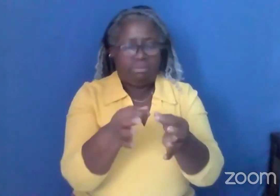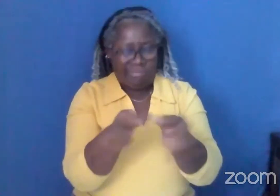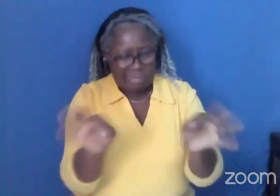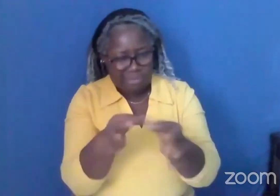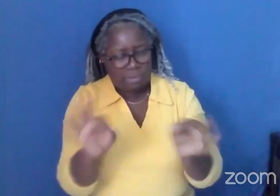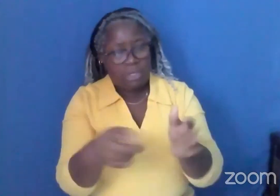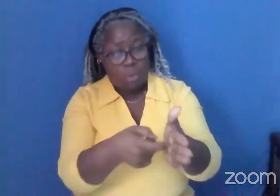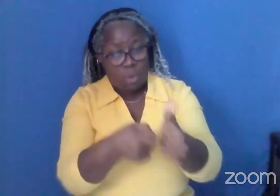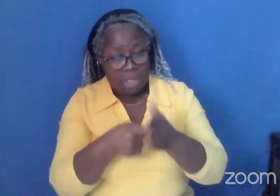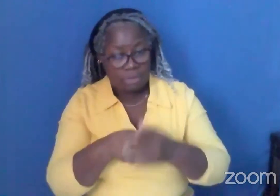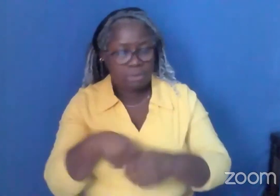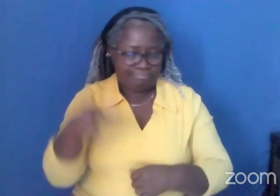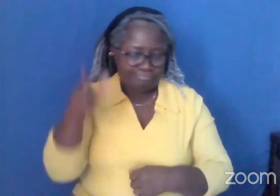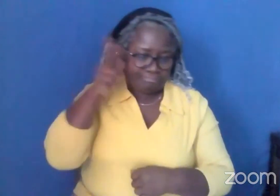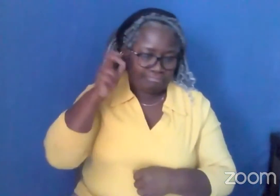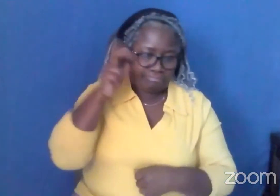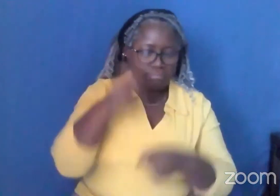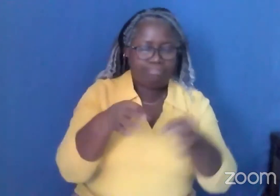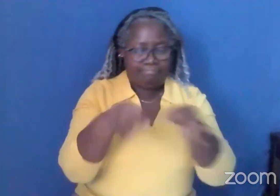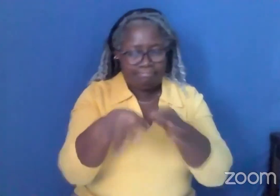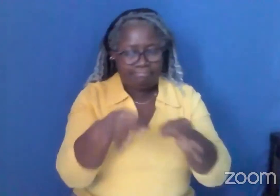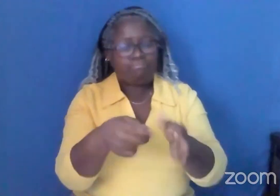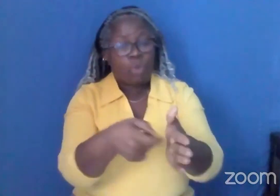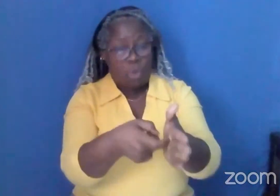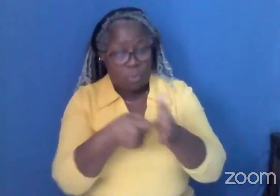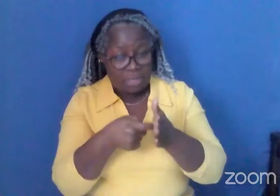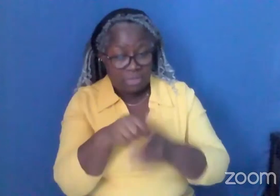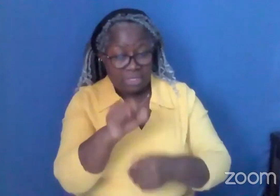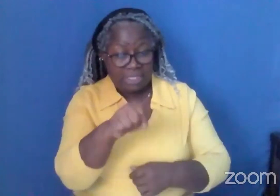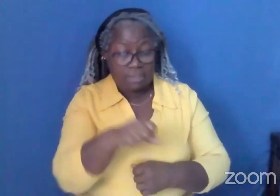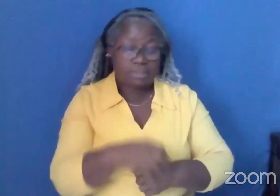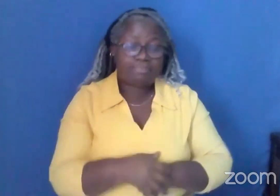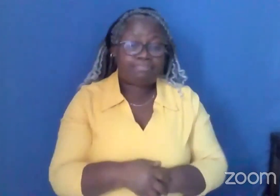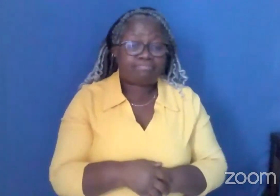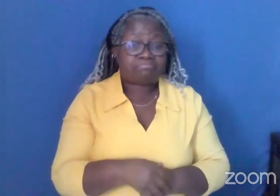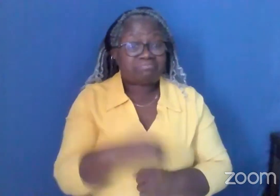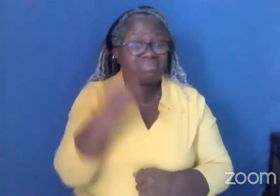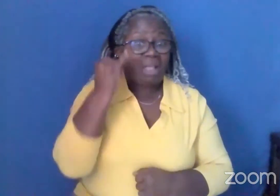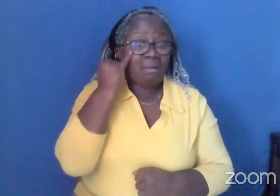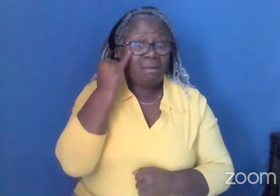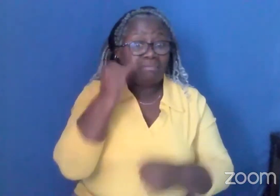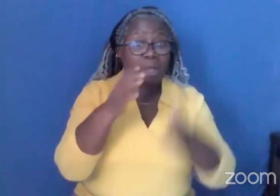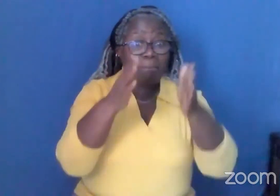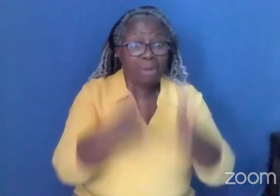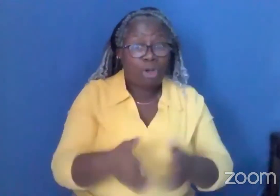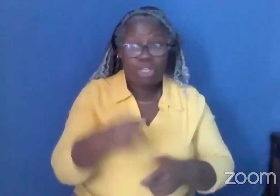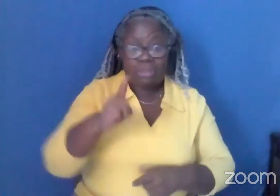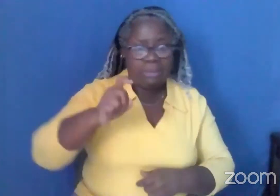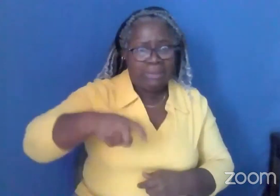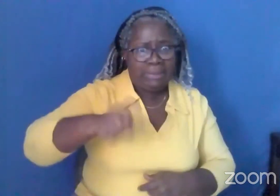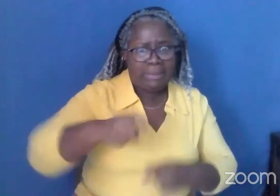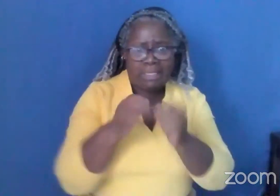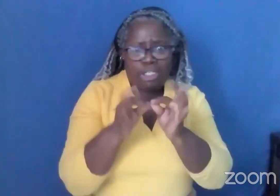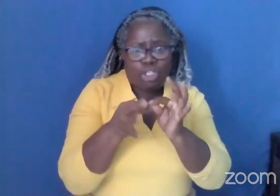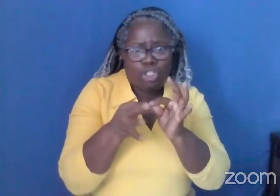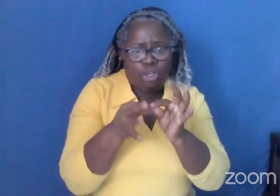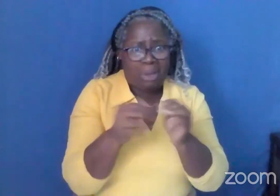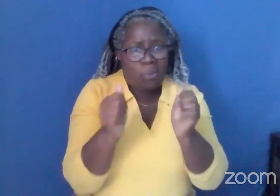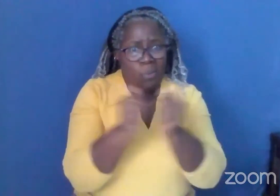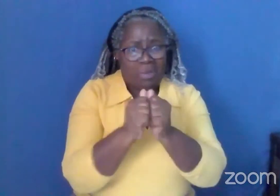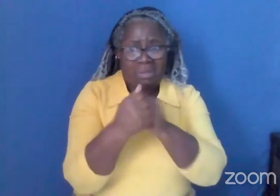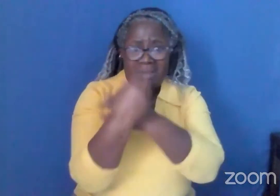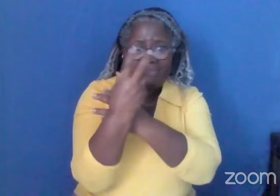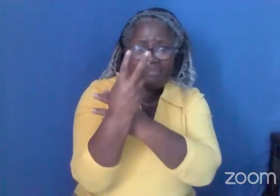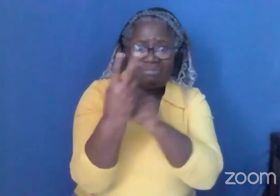the addition of someone who needs a sign language interpreter with video would be more covered under